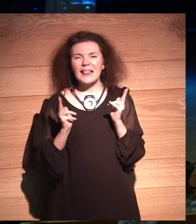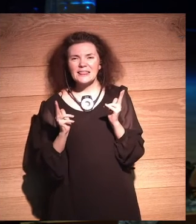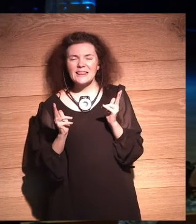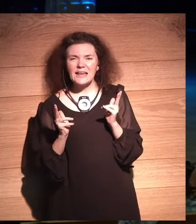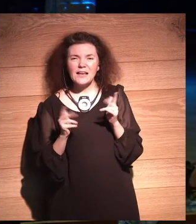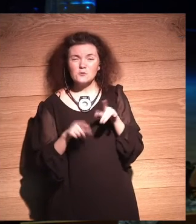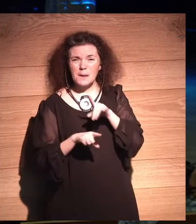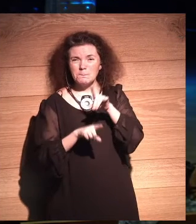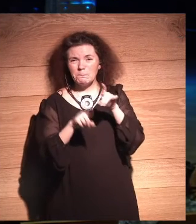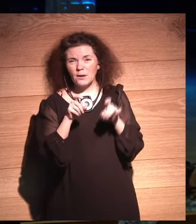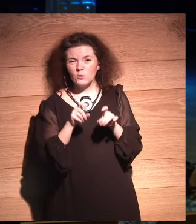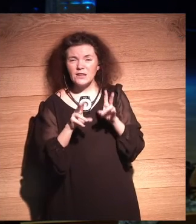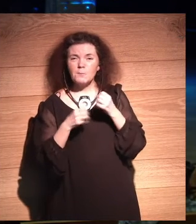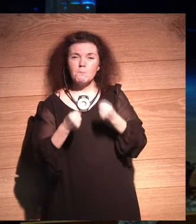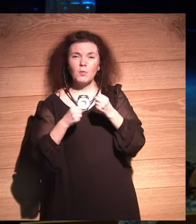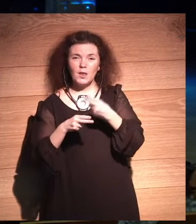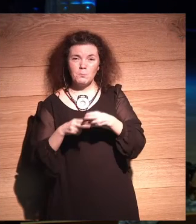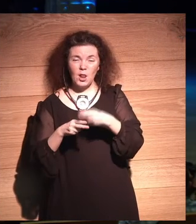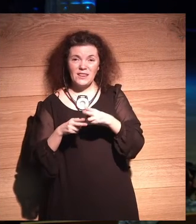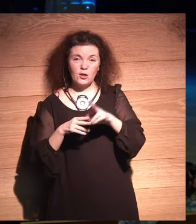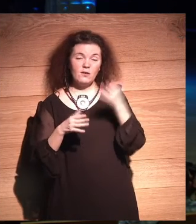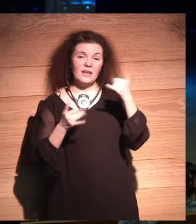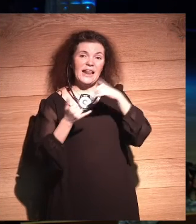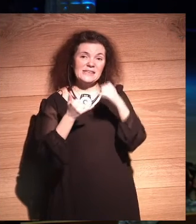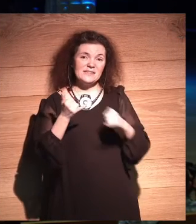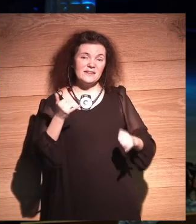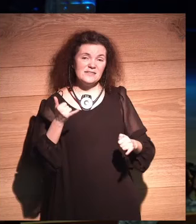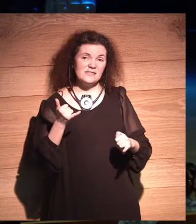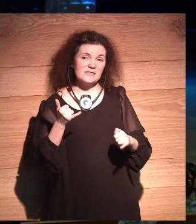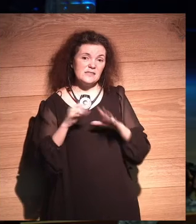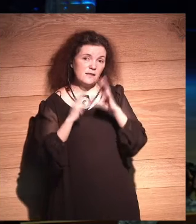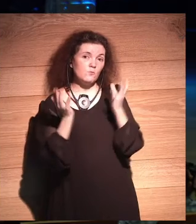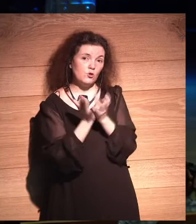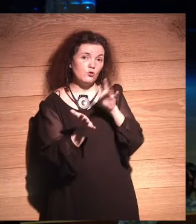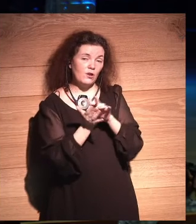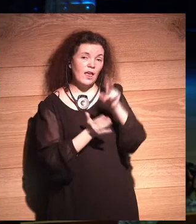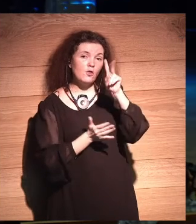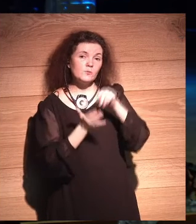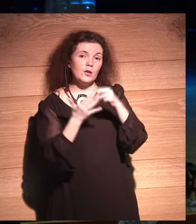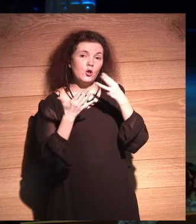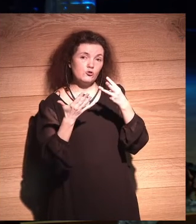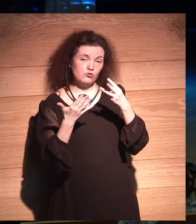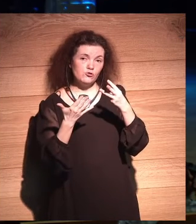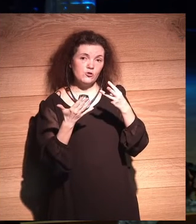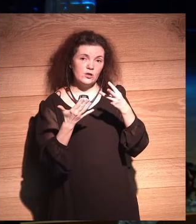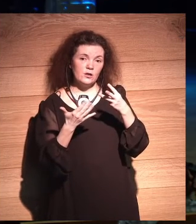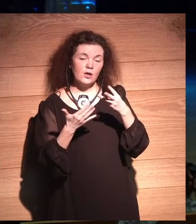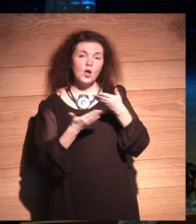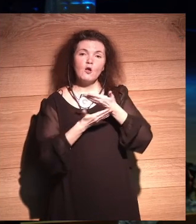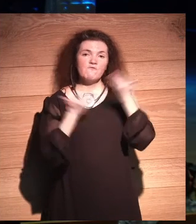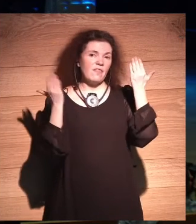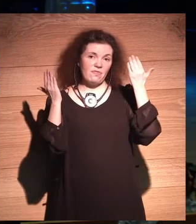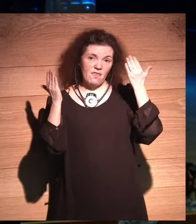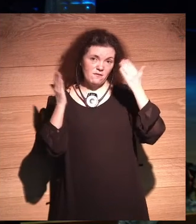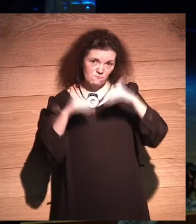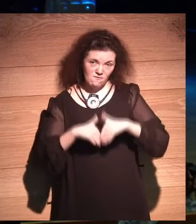The crisis that the world has faced since 2008, the lack of confidence after the